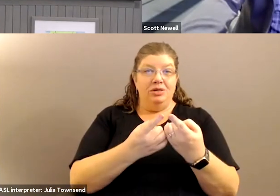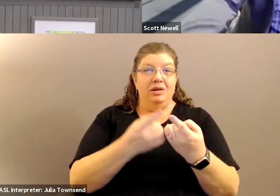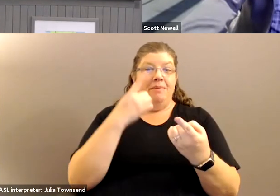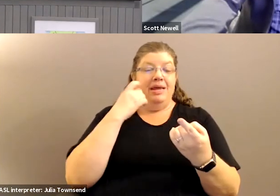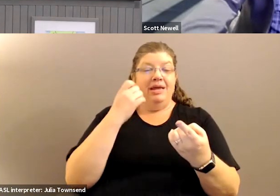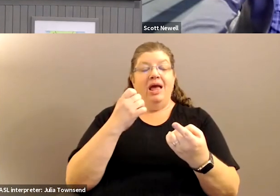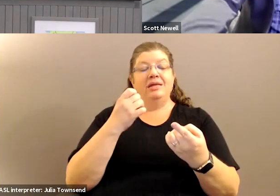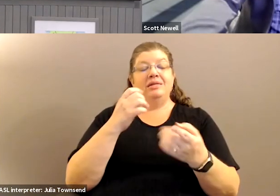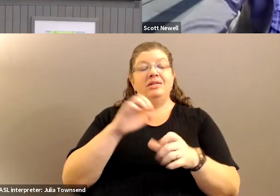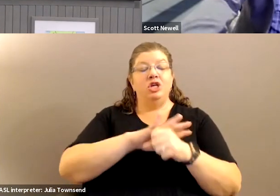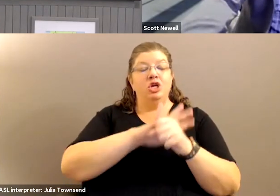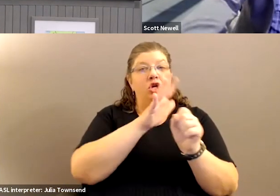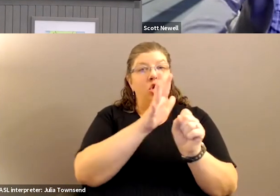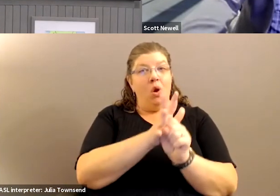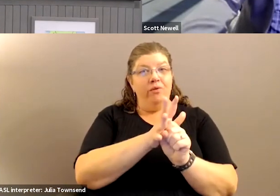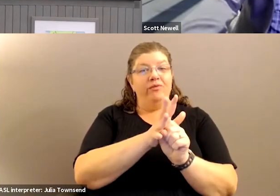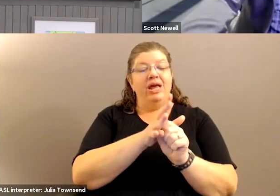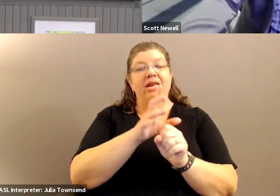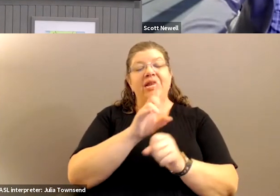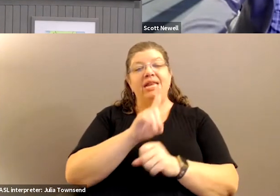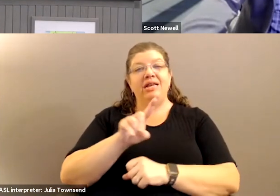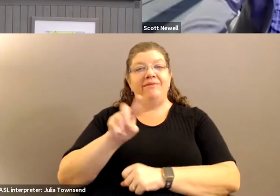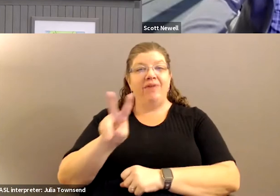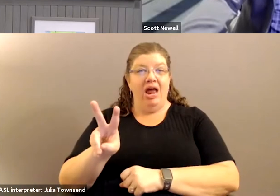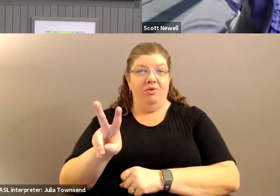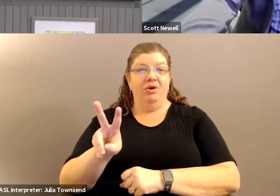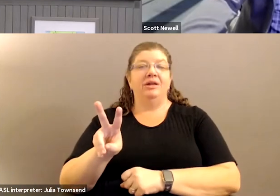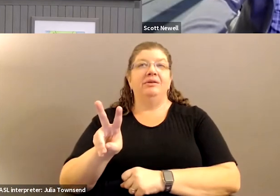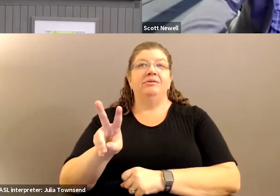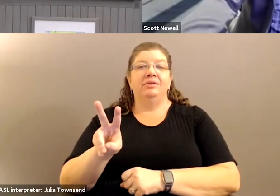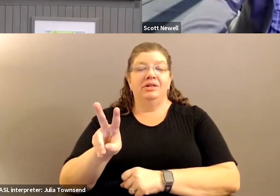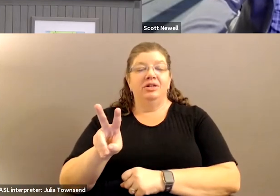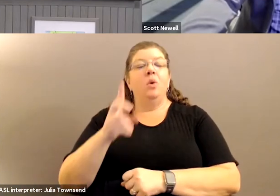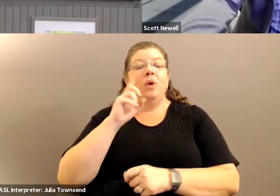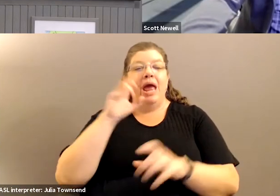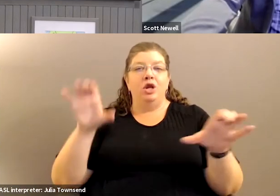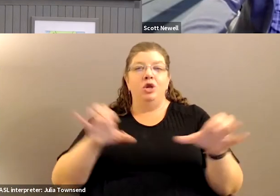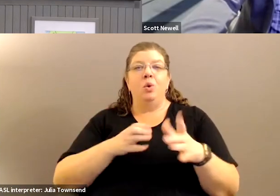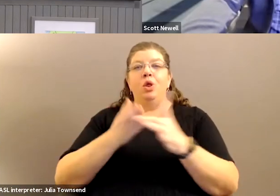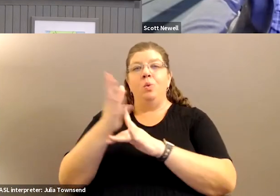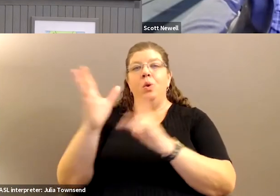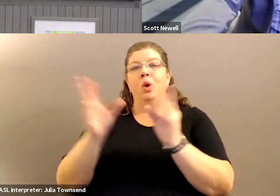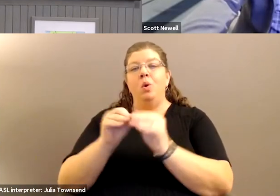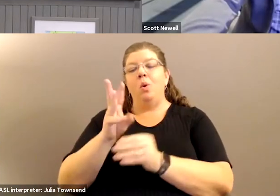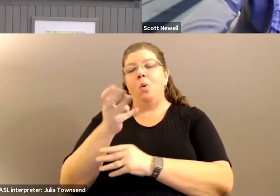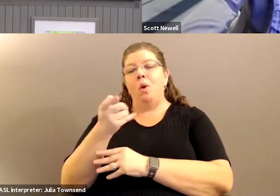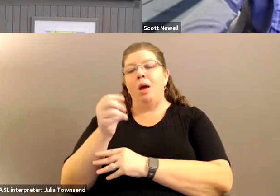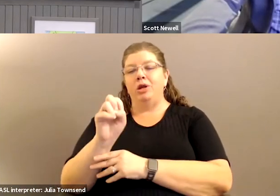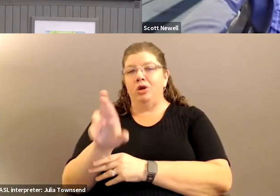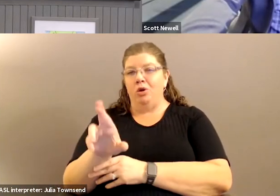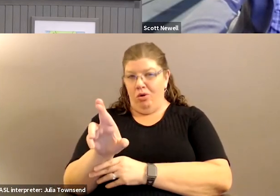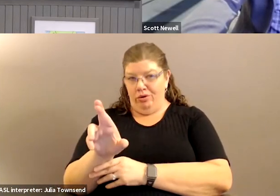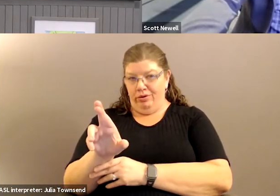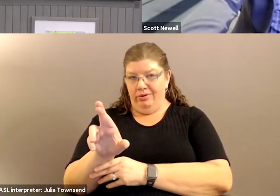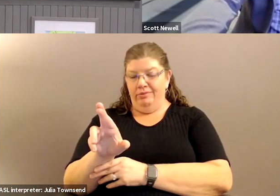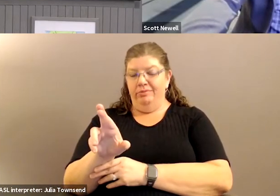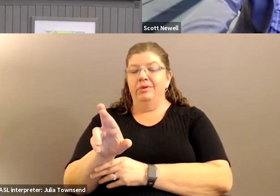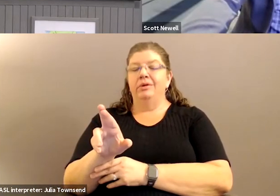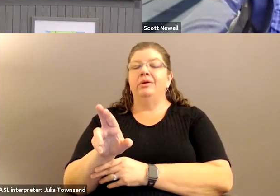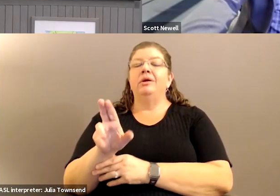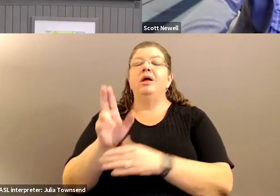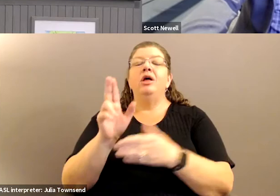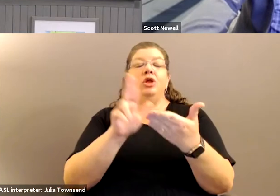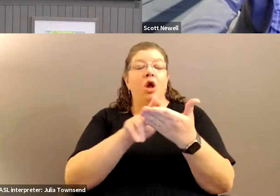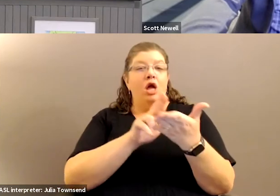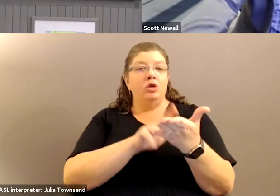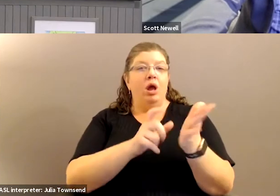and what is happening with delta we have had to do it via a webinar style the contract calls for us